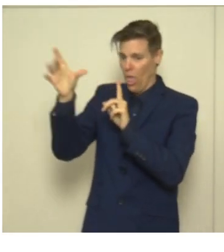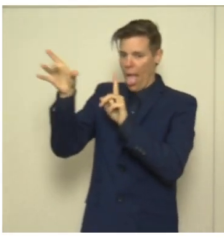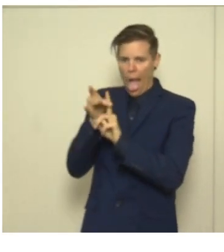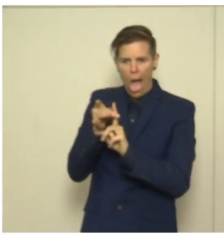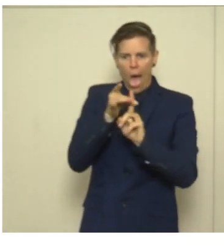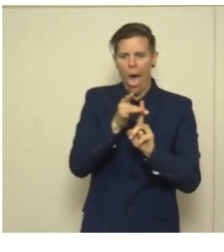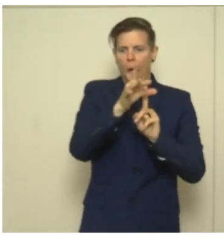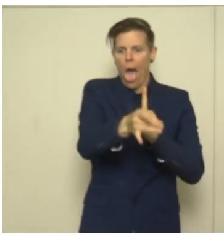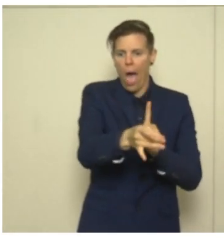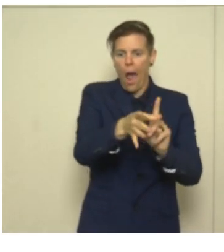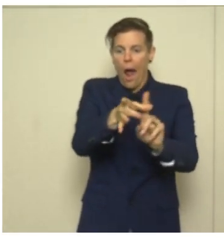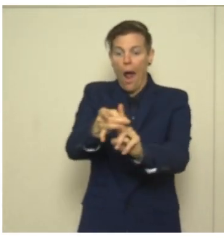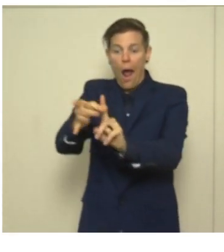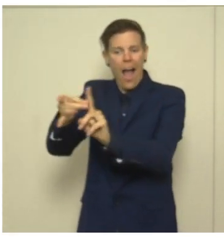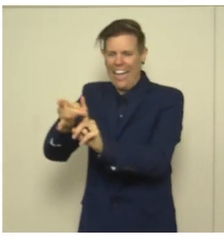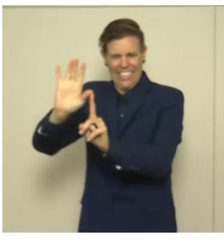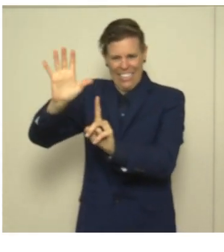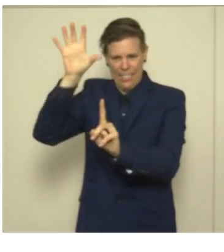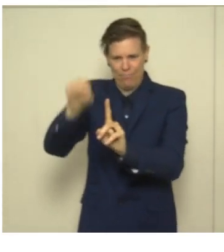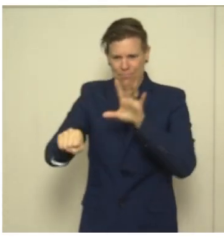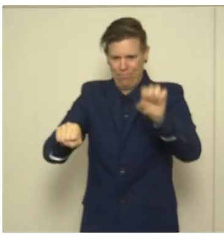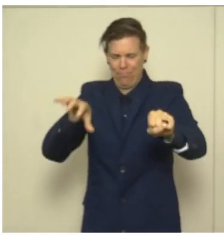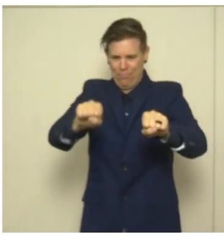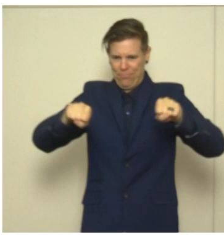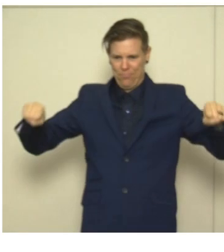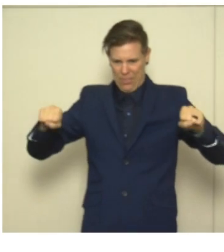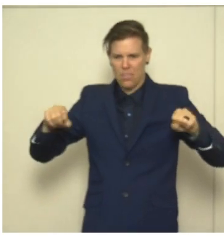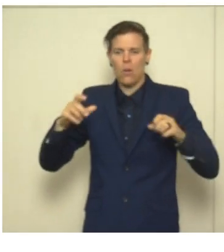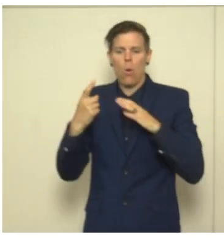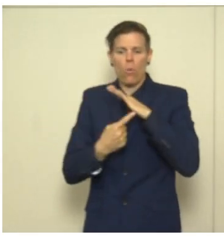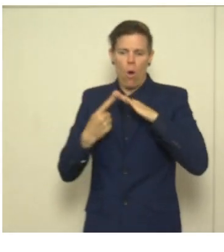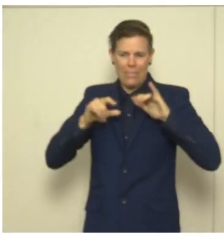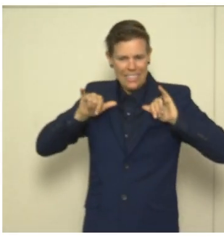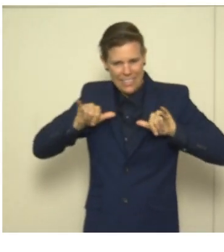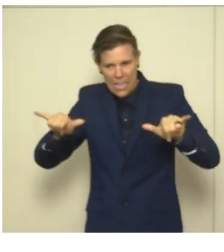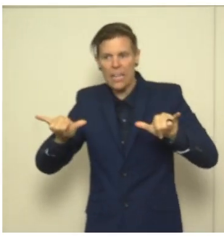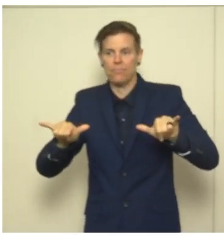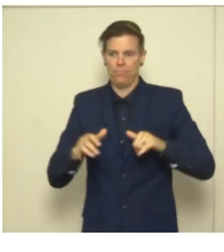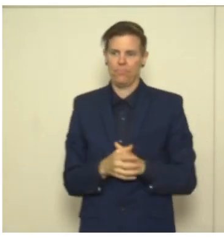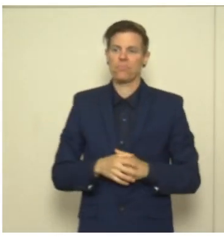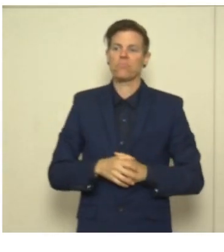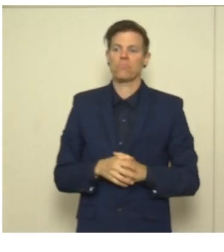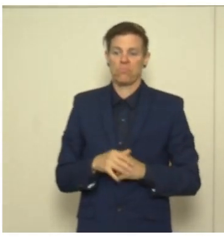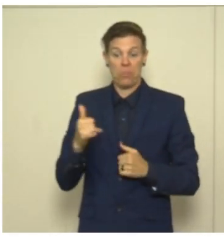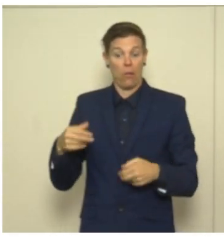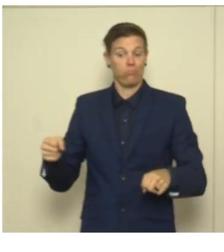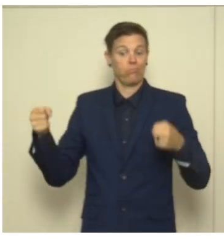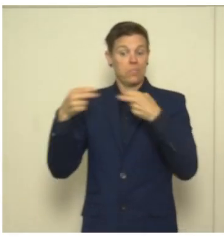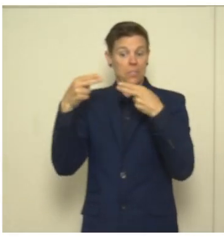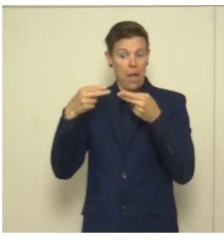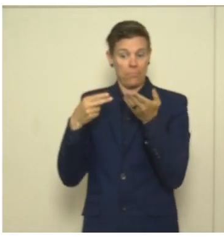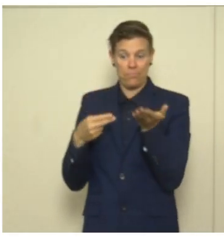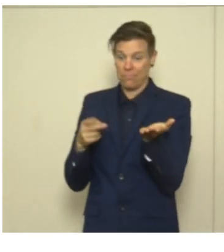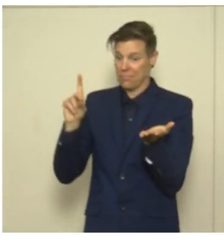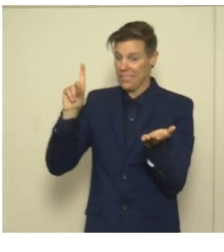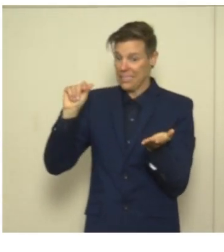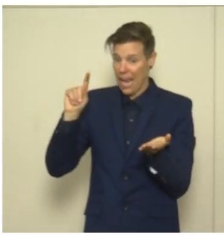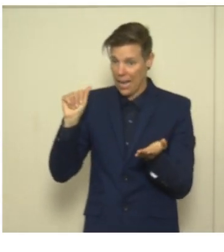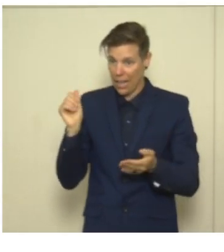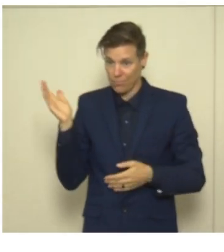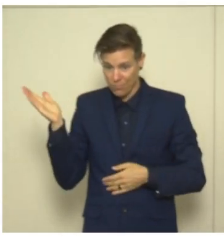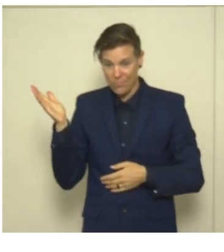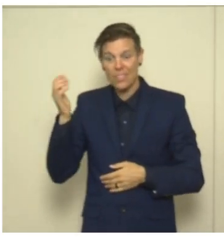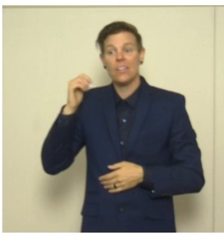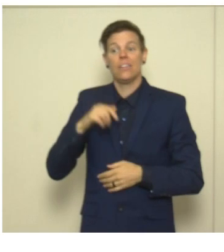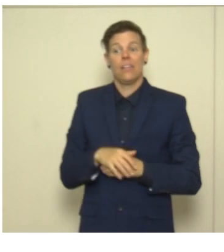the other data points that we use. Frankly, I look at them every day to tell us what's going on in the